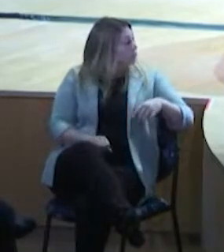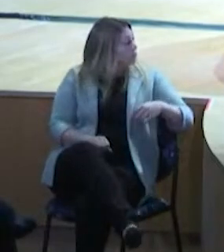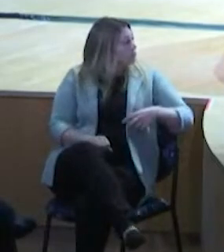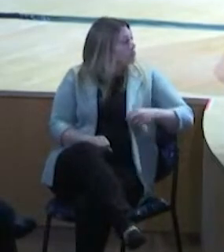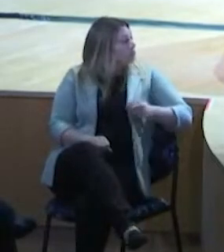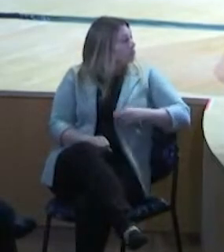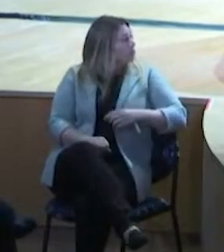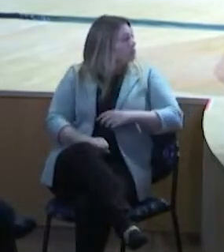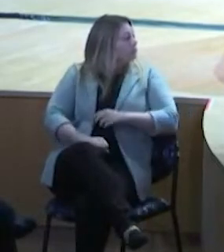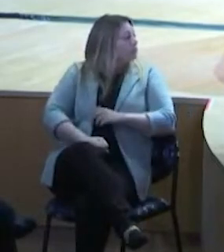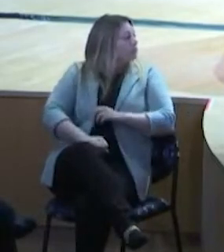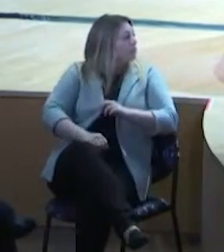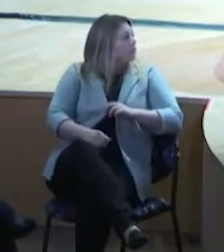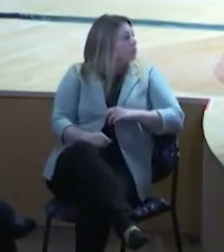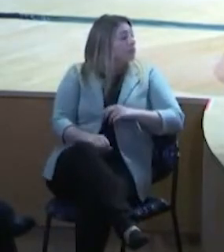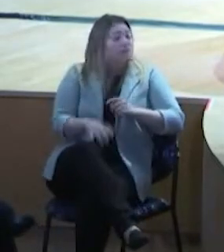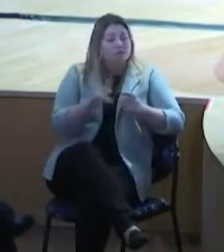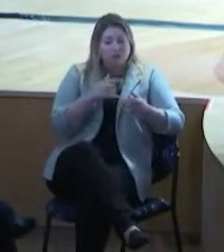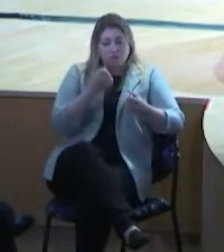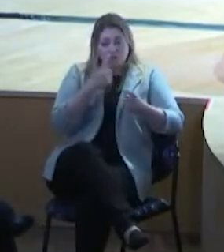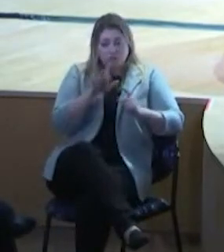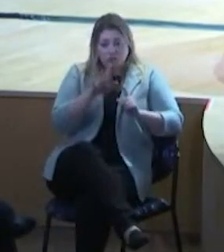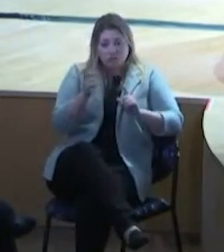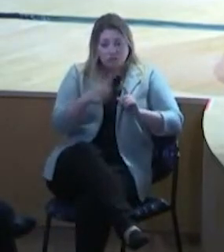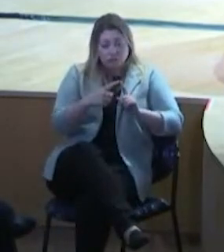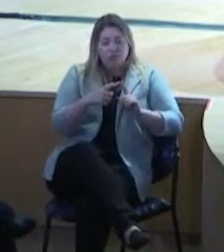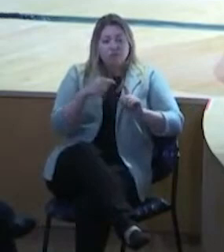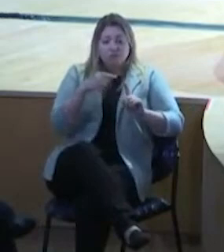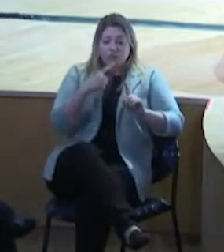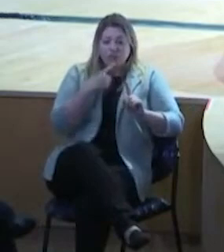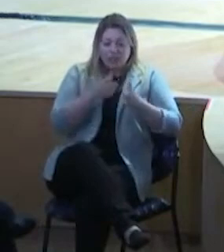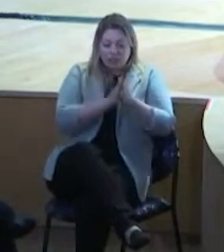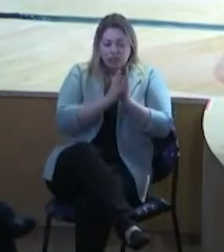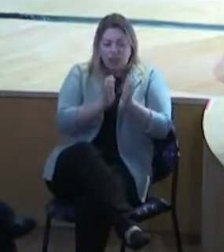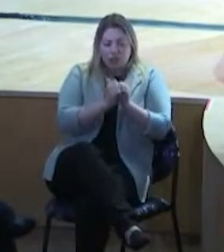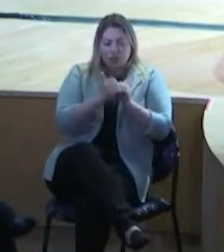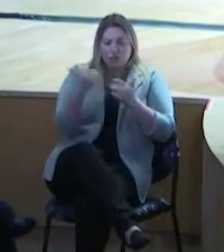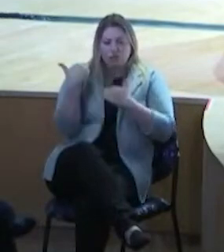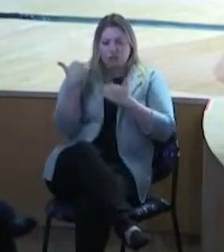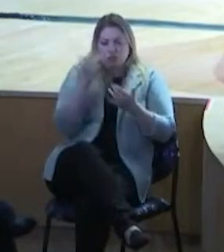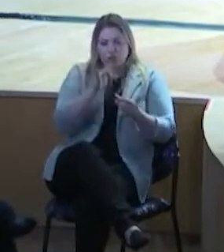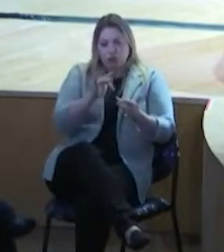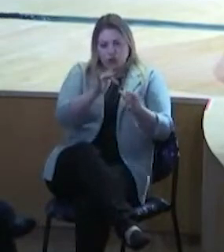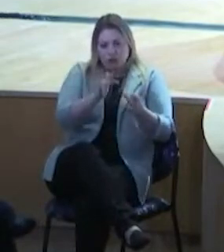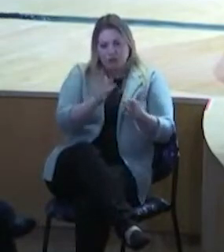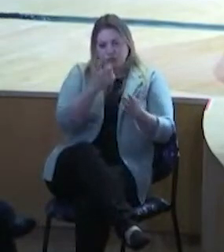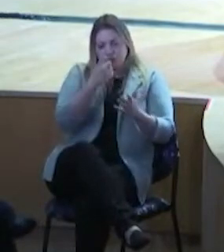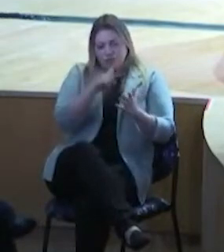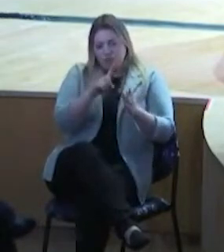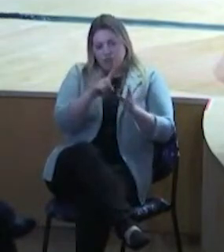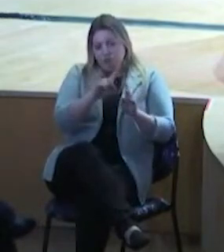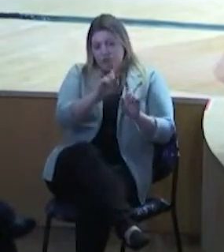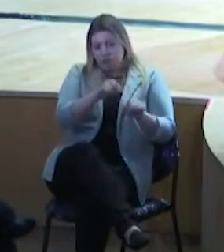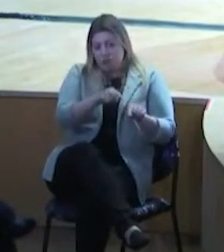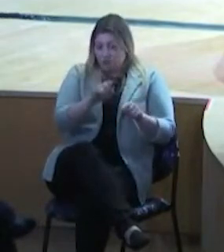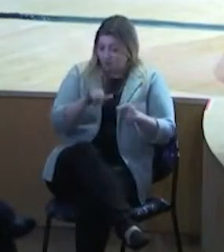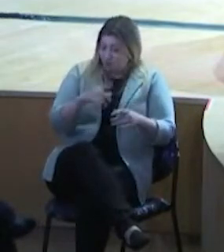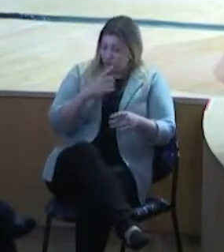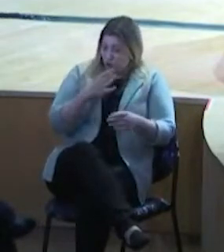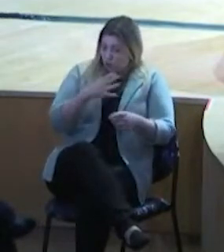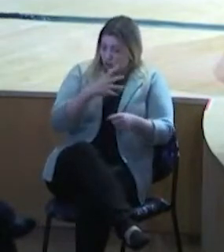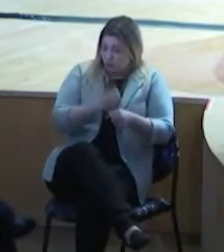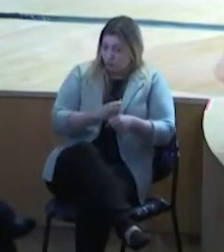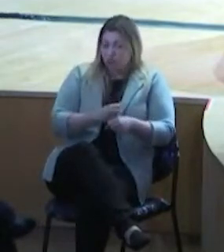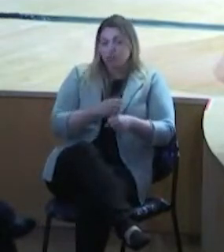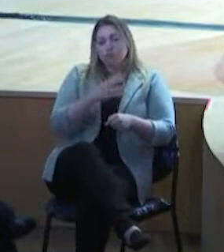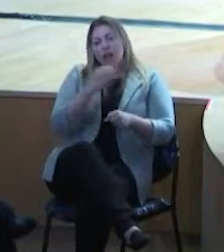Sorry, if I understand the question, you're asking if someone how to be a responsible tourist when we're visiting one of these areas. Is that a reasonable summary of your question?